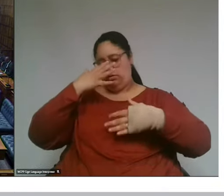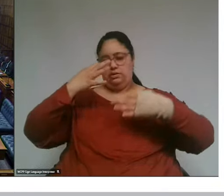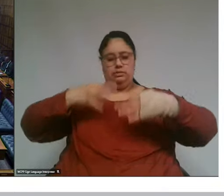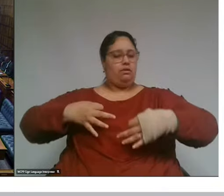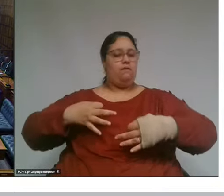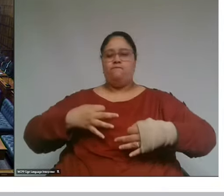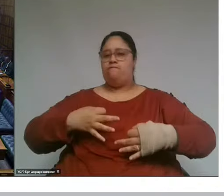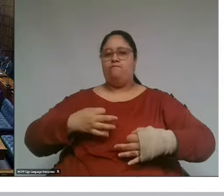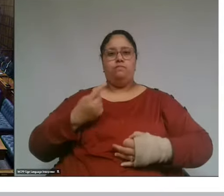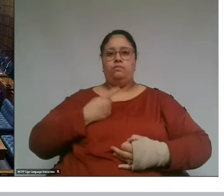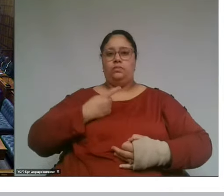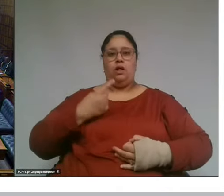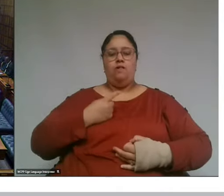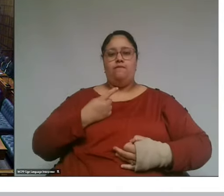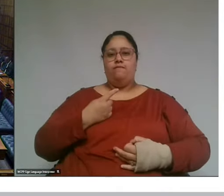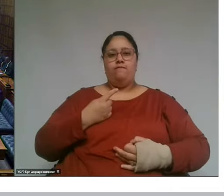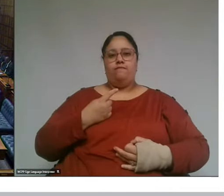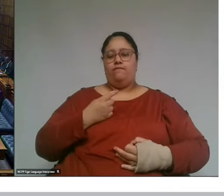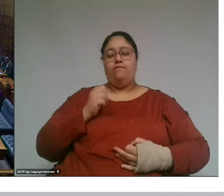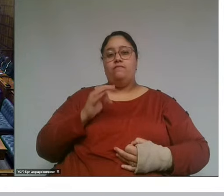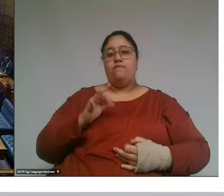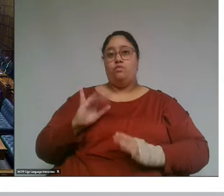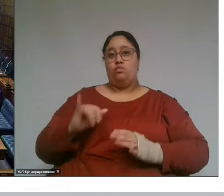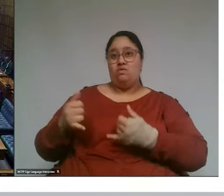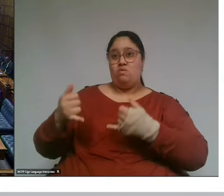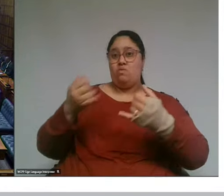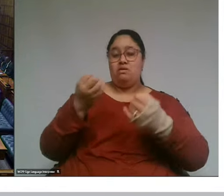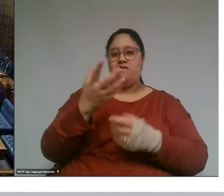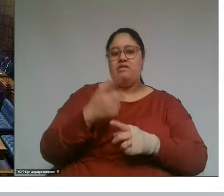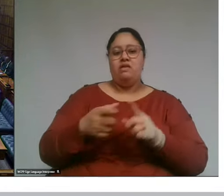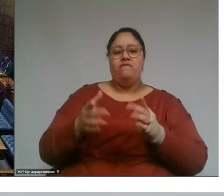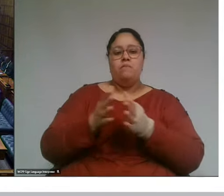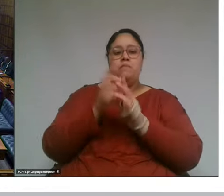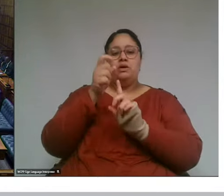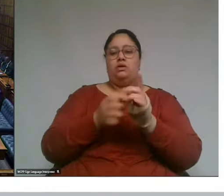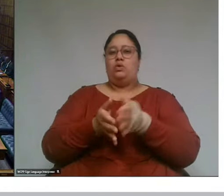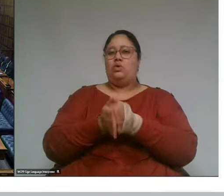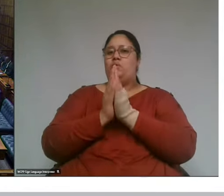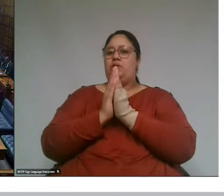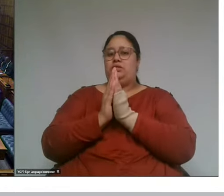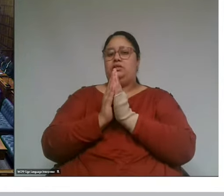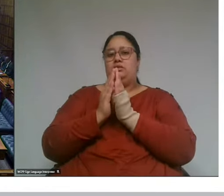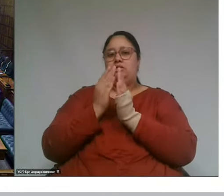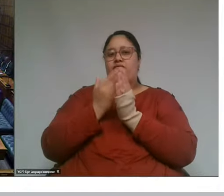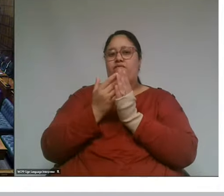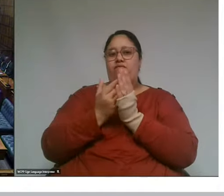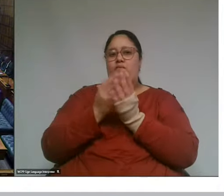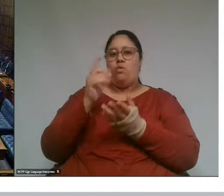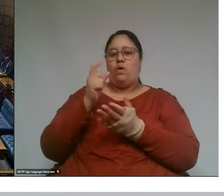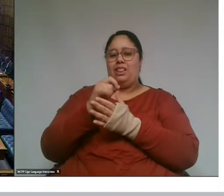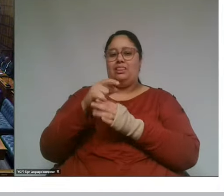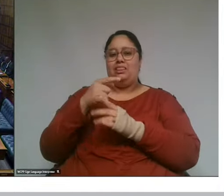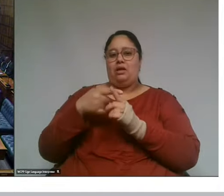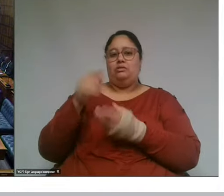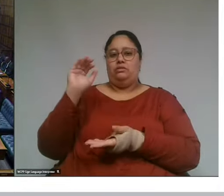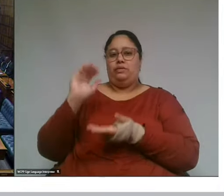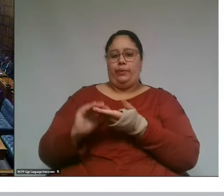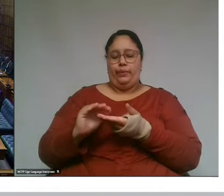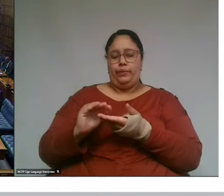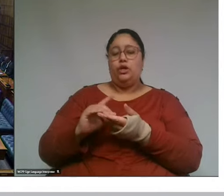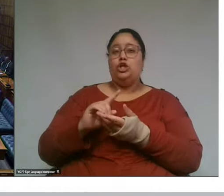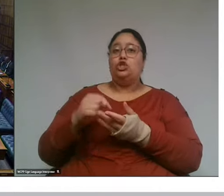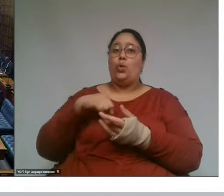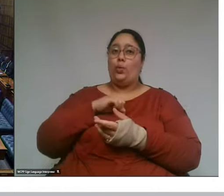not to um award them if someone requests that they be um promulgated so we've we've